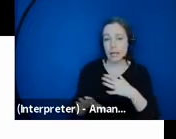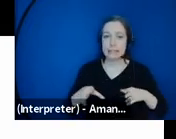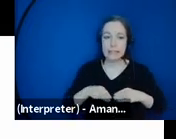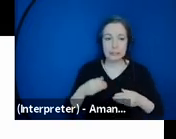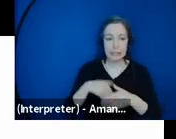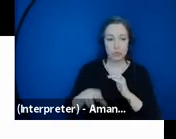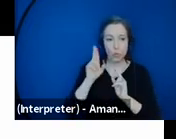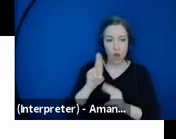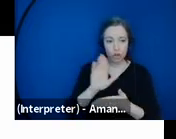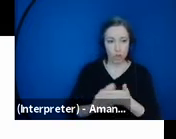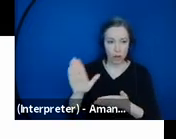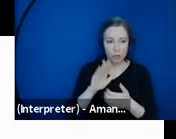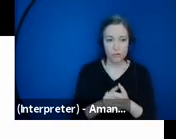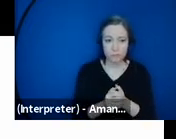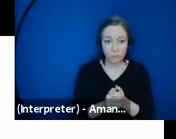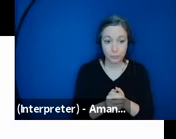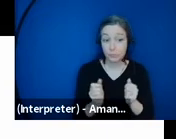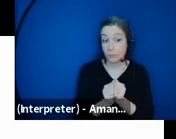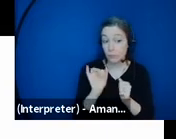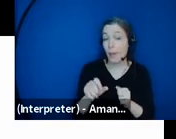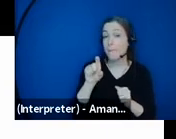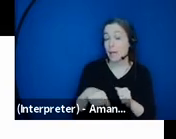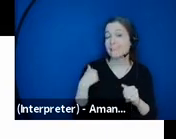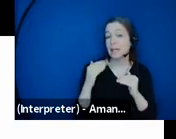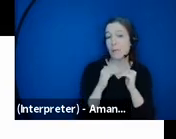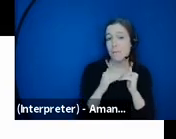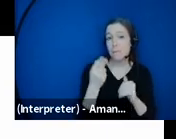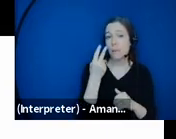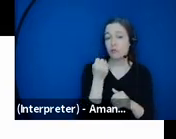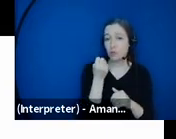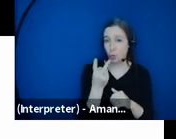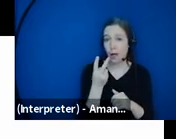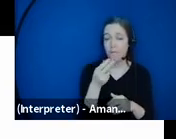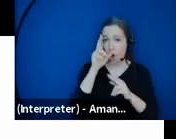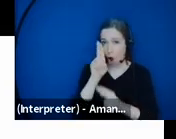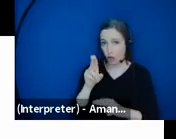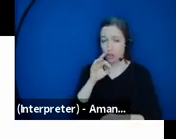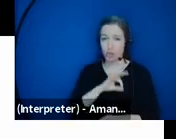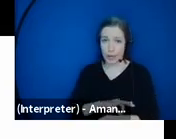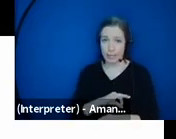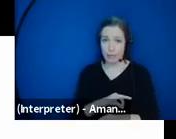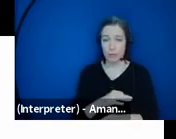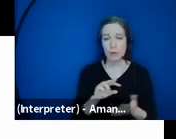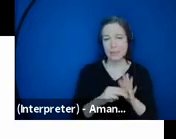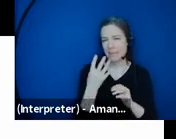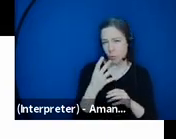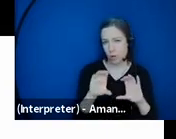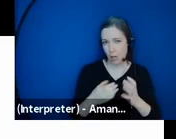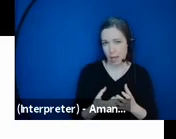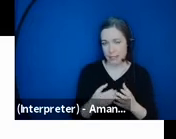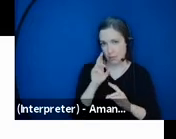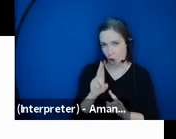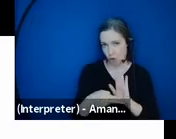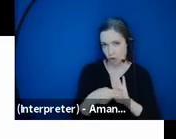honors to graduate with that you need to have 12 honors credits or take four honors classes and have a 3.25 GPA from FCC